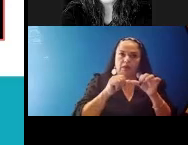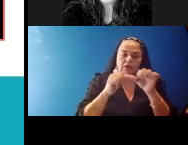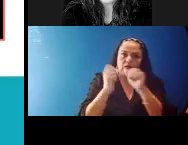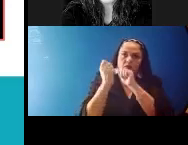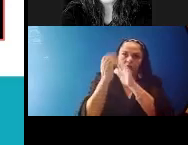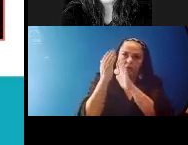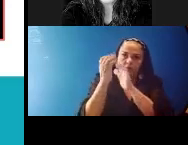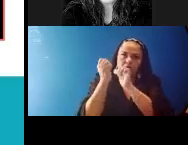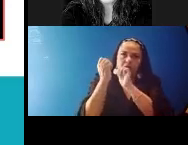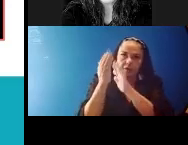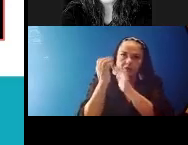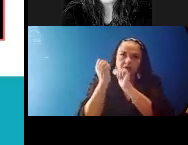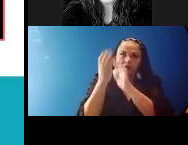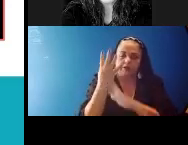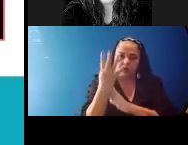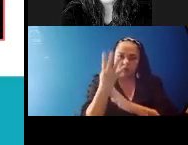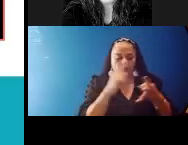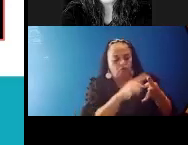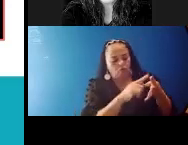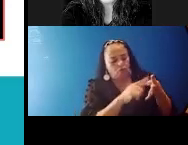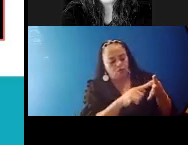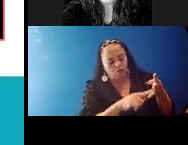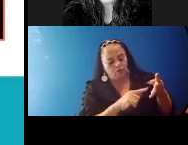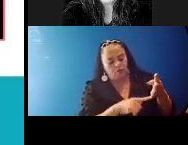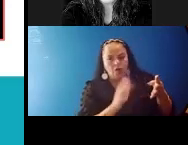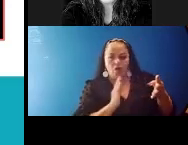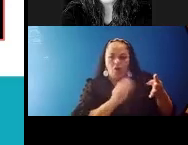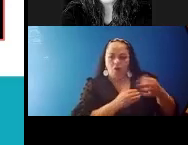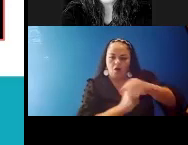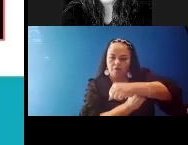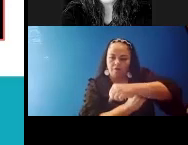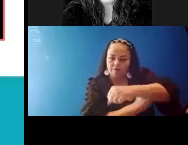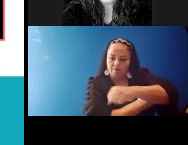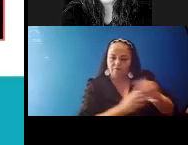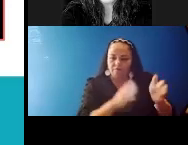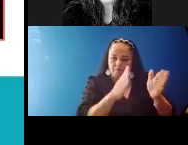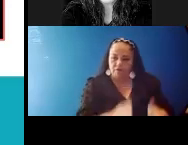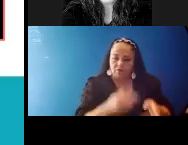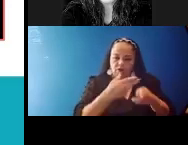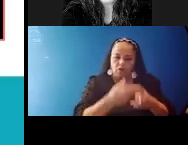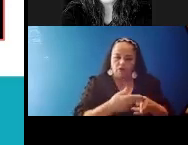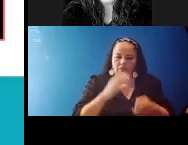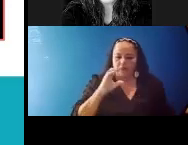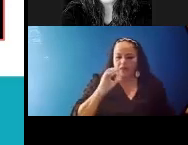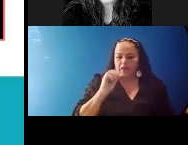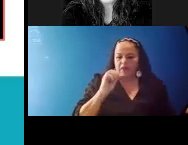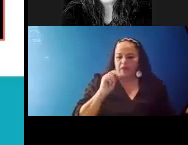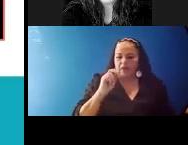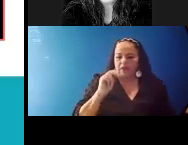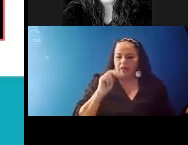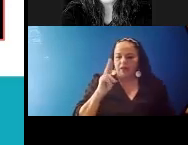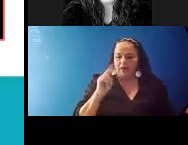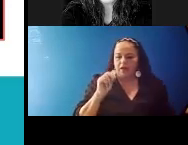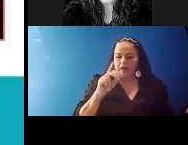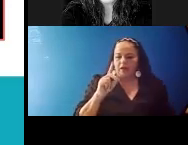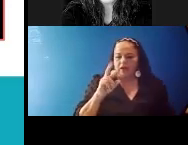conundrums. Our founder, James, who we love dearly, calls them conundrums. We barriers, right?